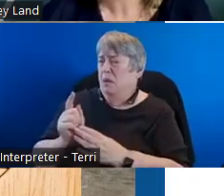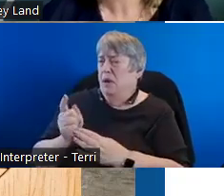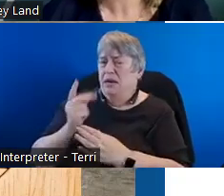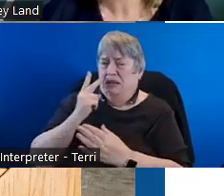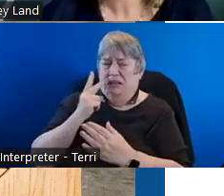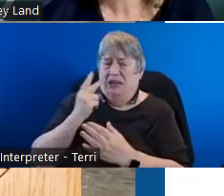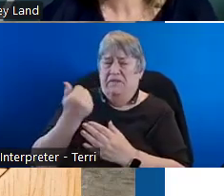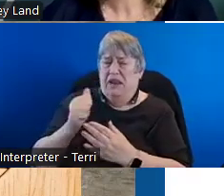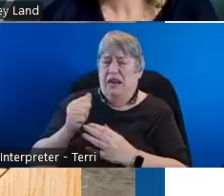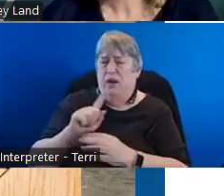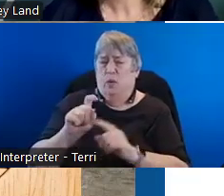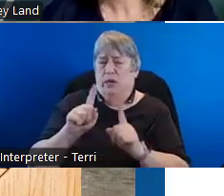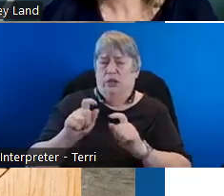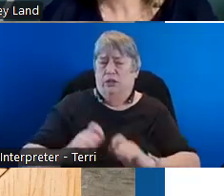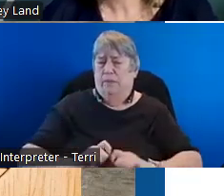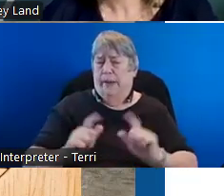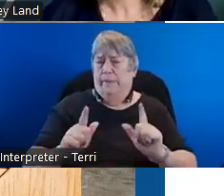questions that they put in.